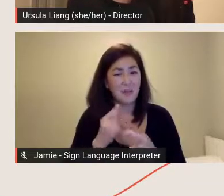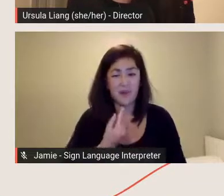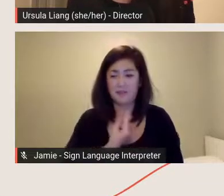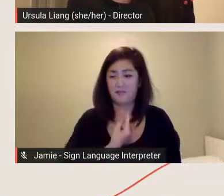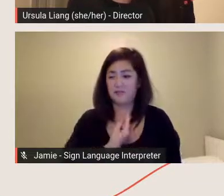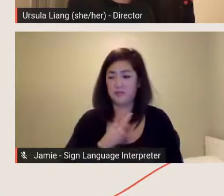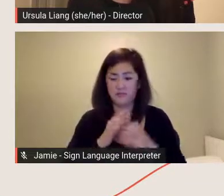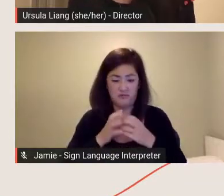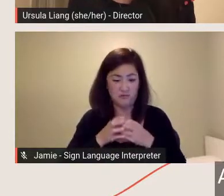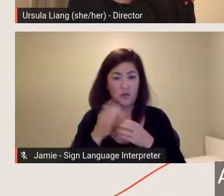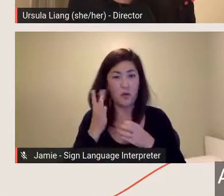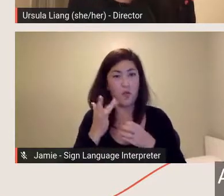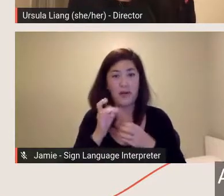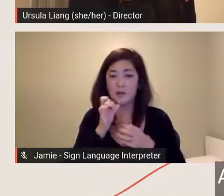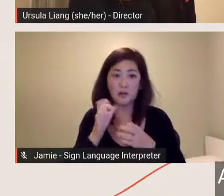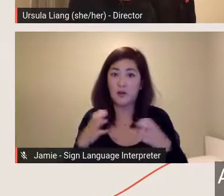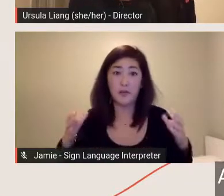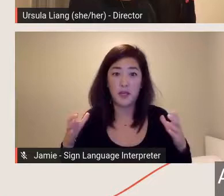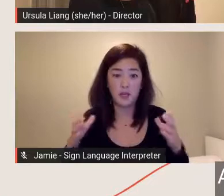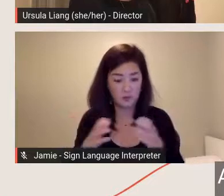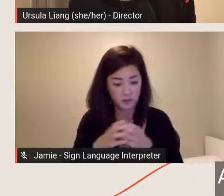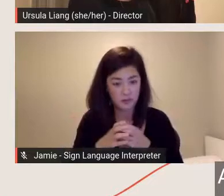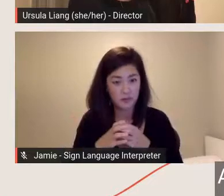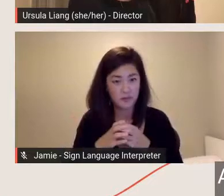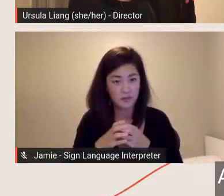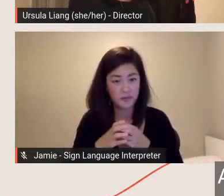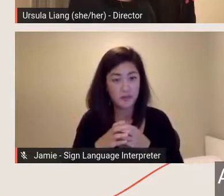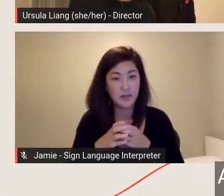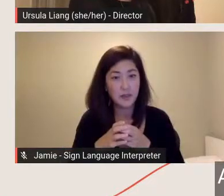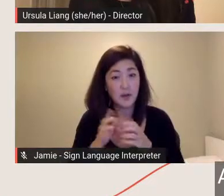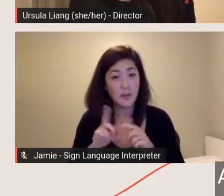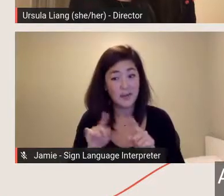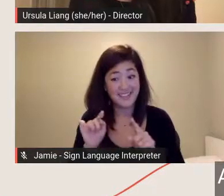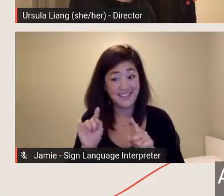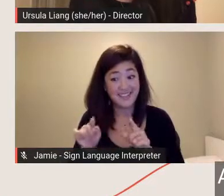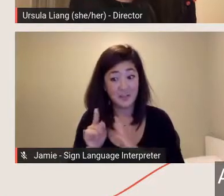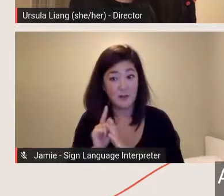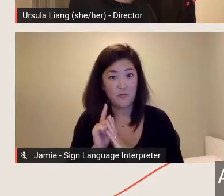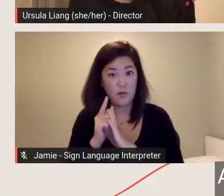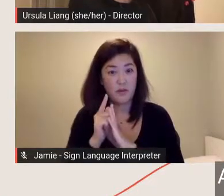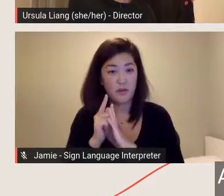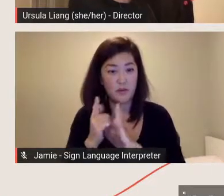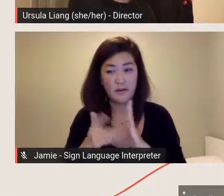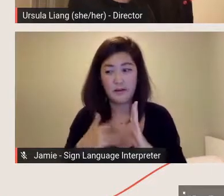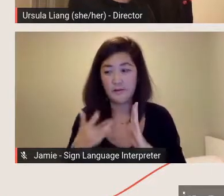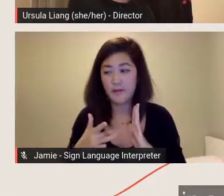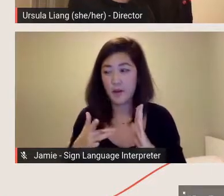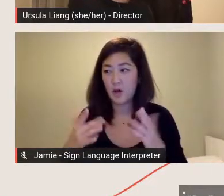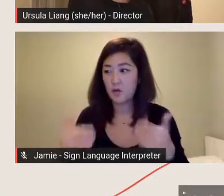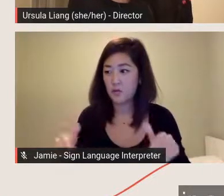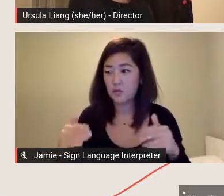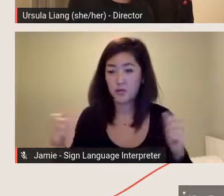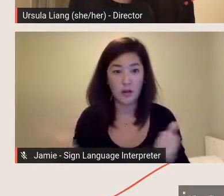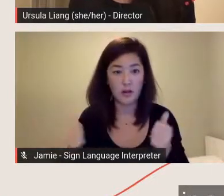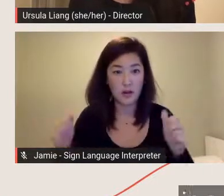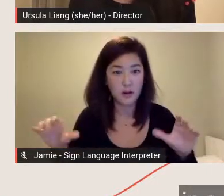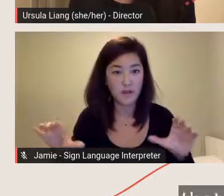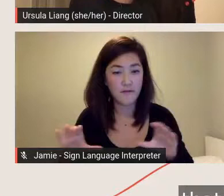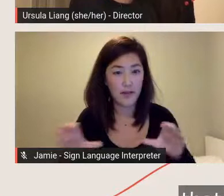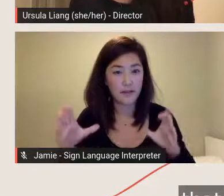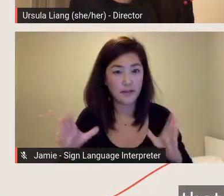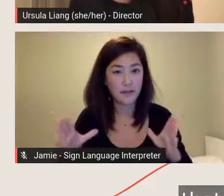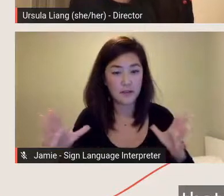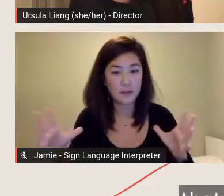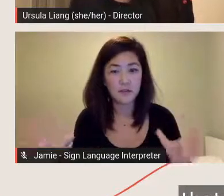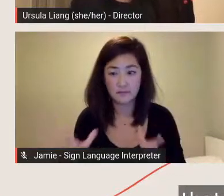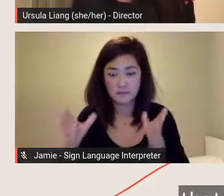very active. And this moment, seeing like a large swell of activism in a space that they didn't, you know, that